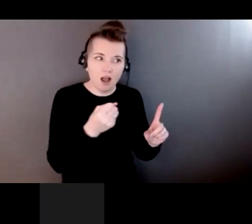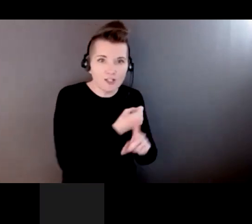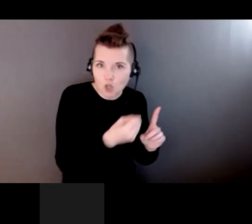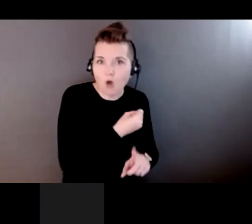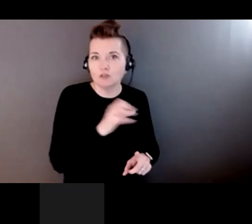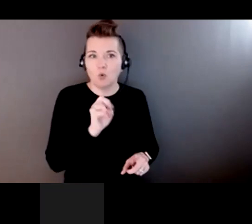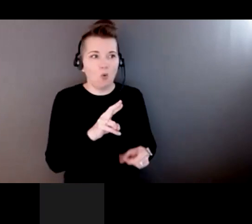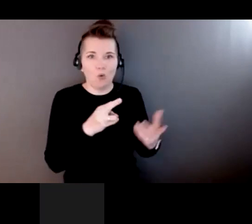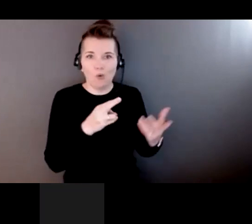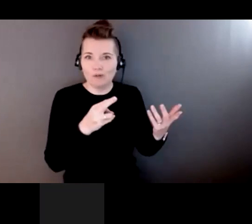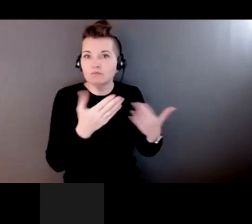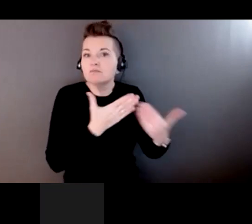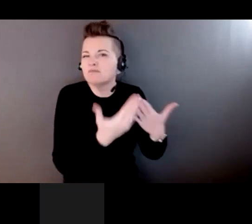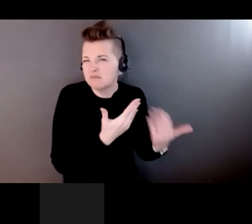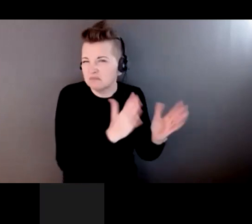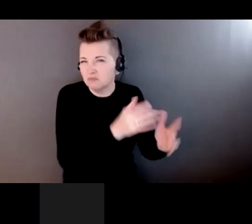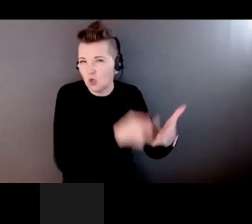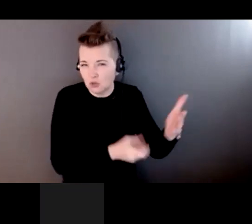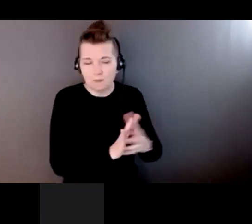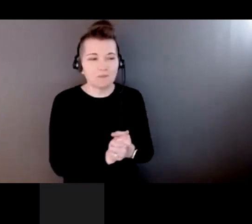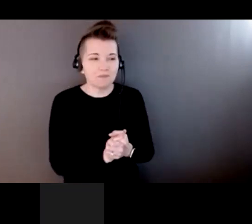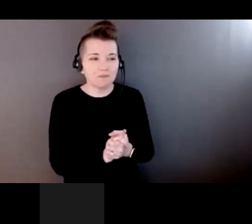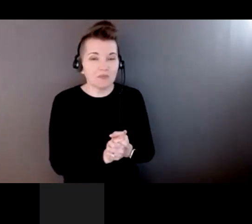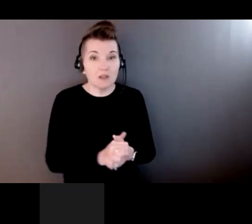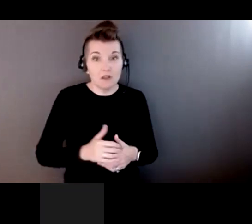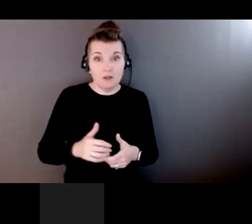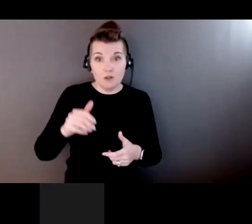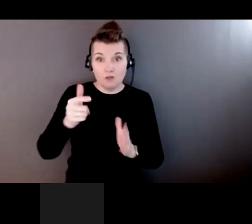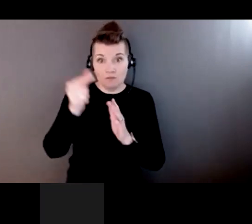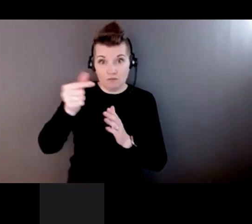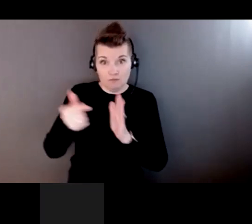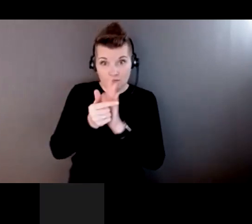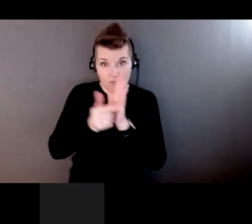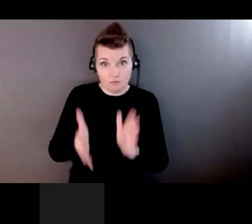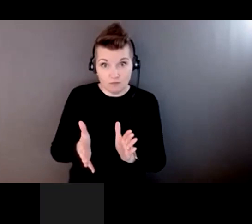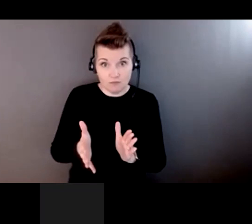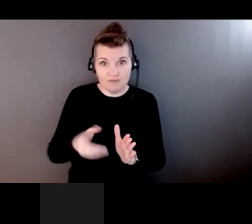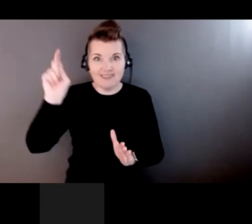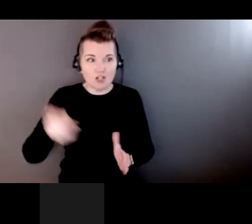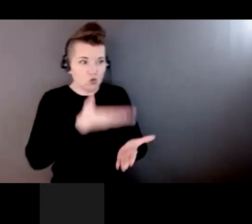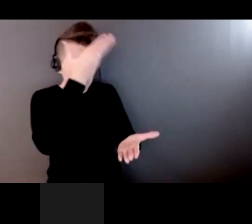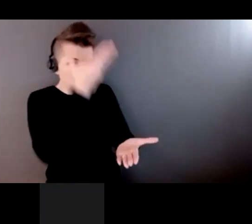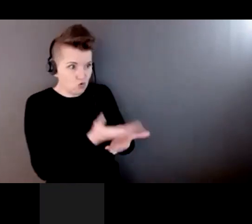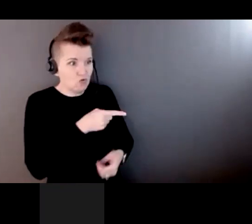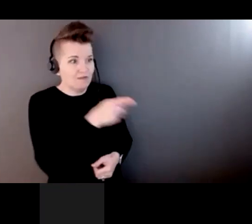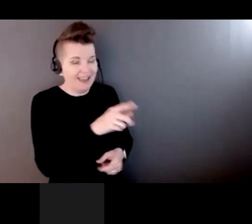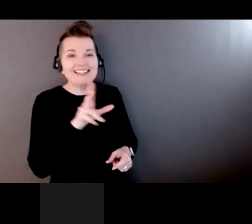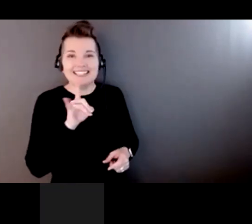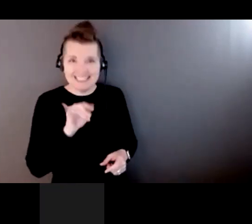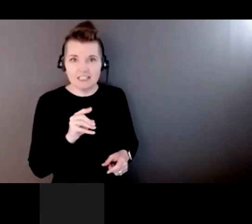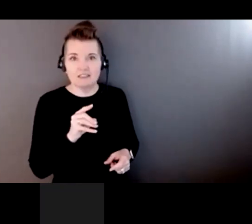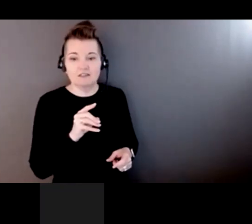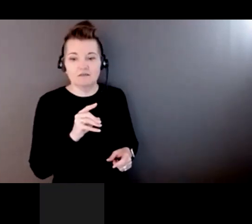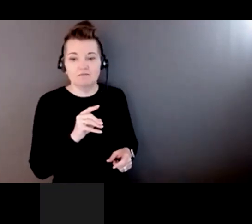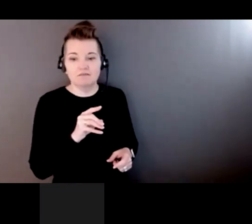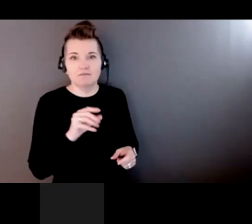Okay. So having the Crown prove that they assaulted the older person, the next step that the court may